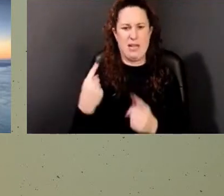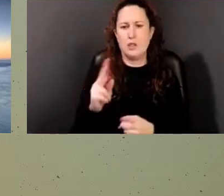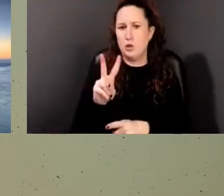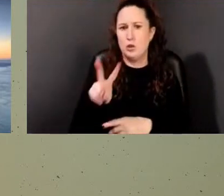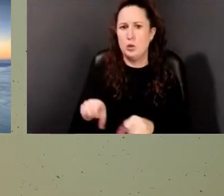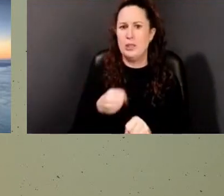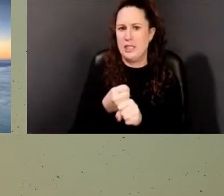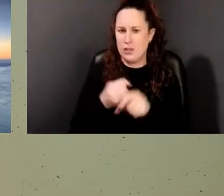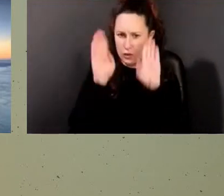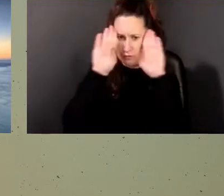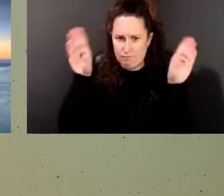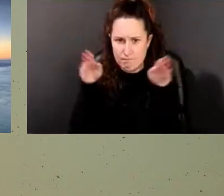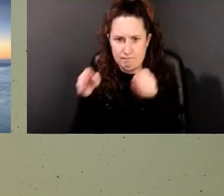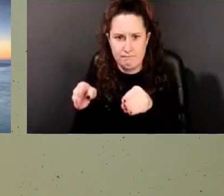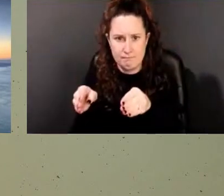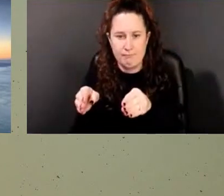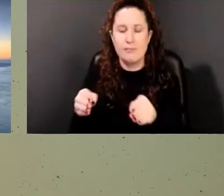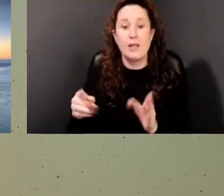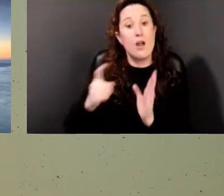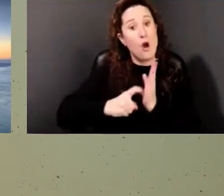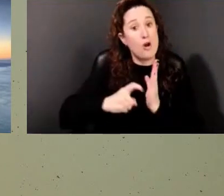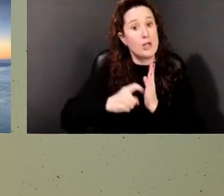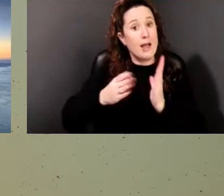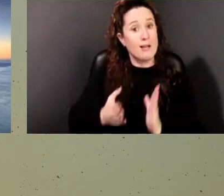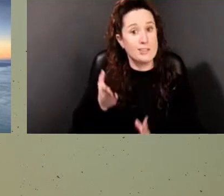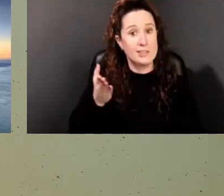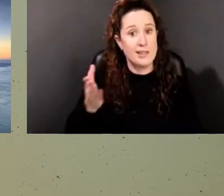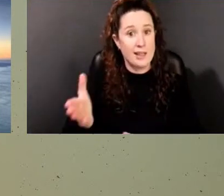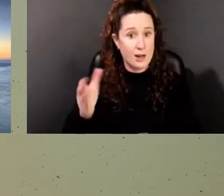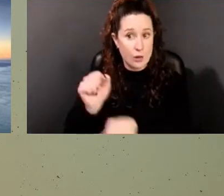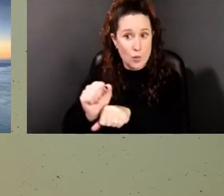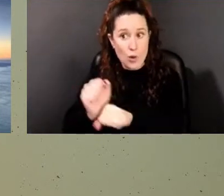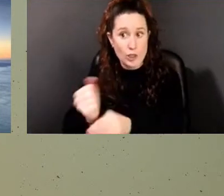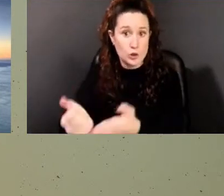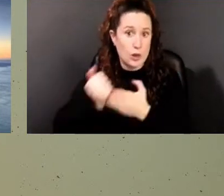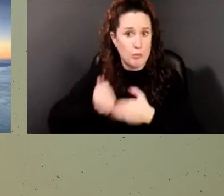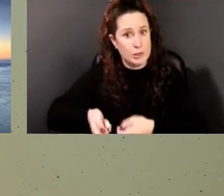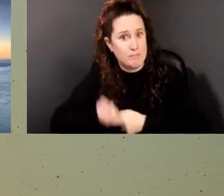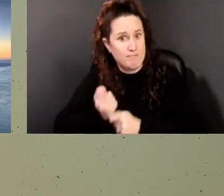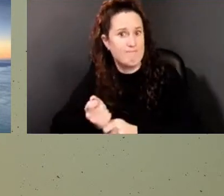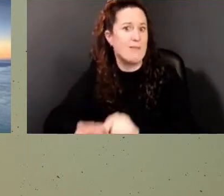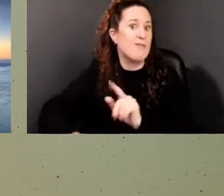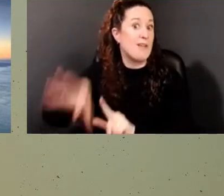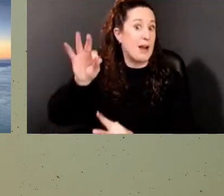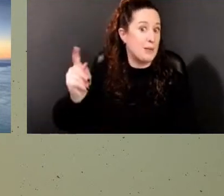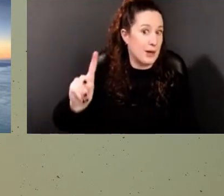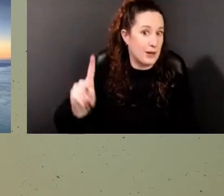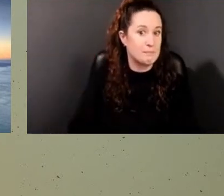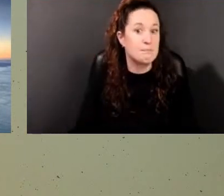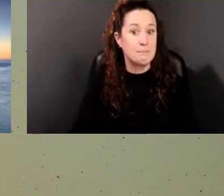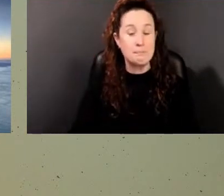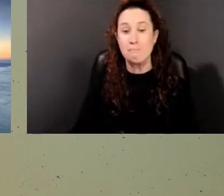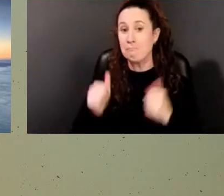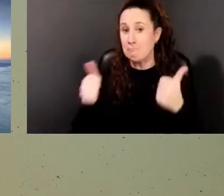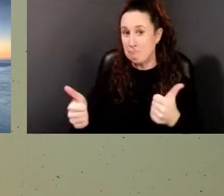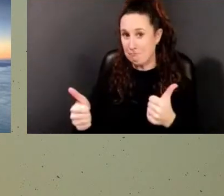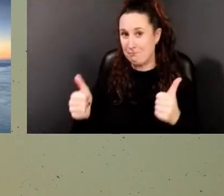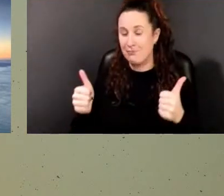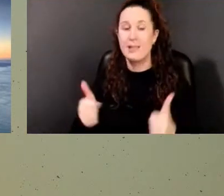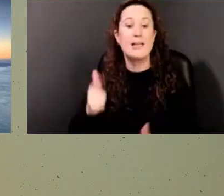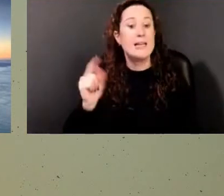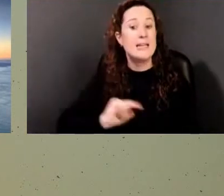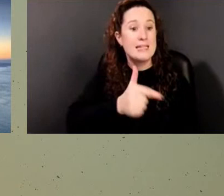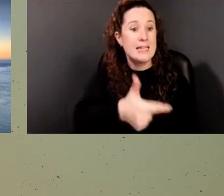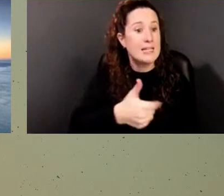have the archaeologists on site and looking for the burial ground. Very good. Next up, we have